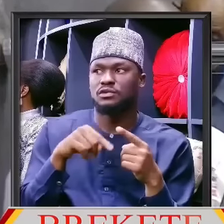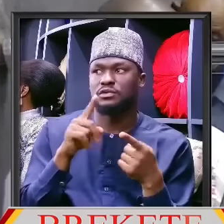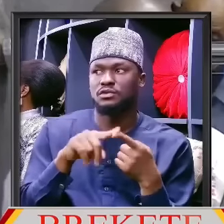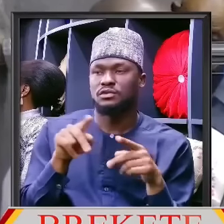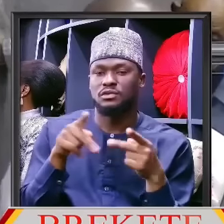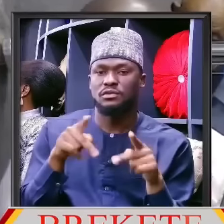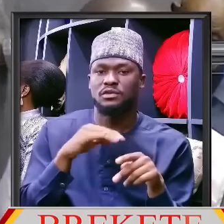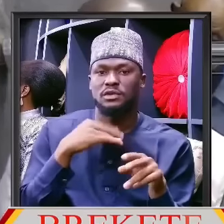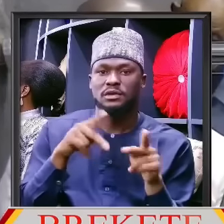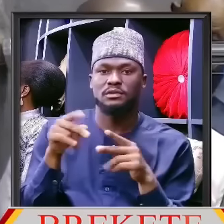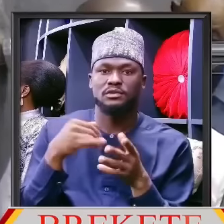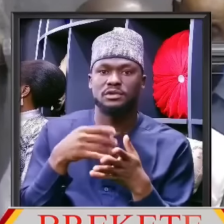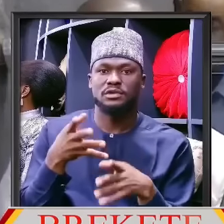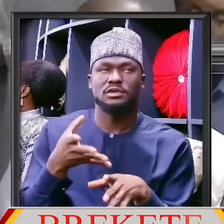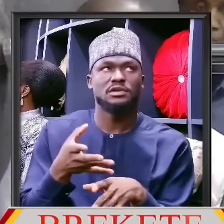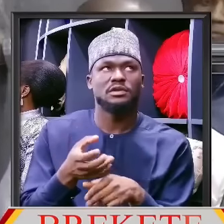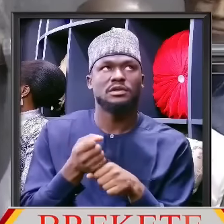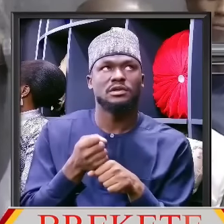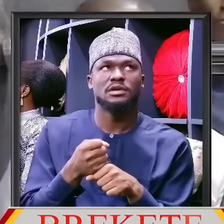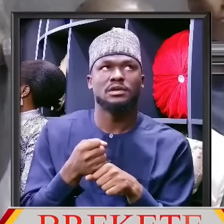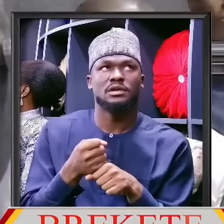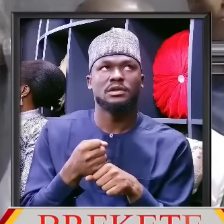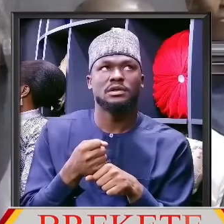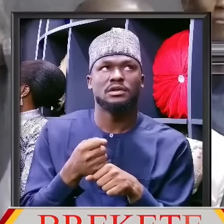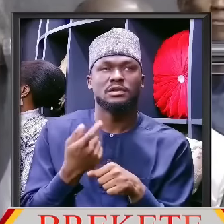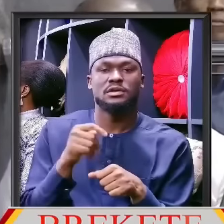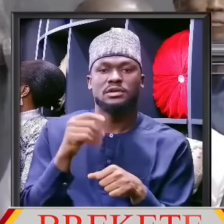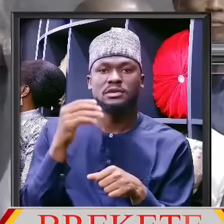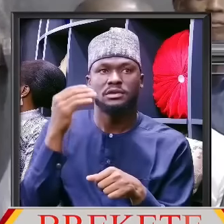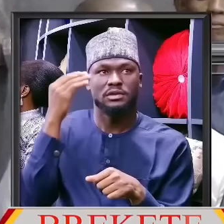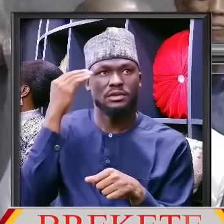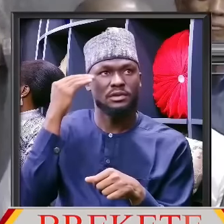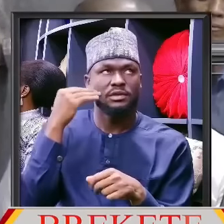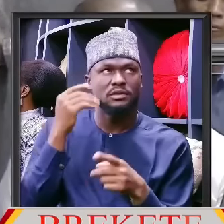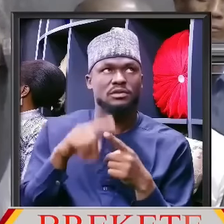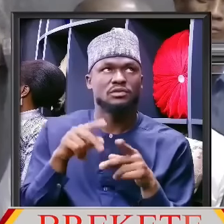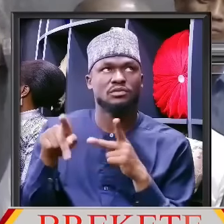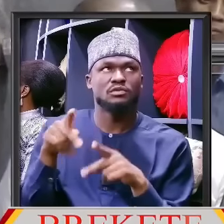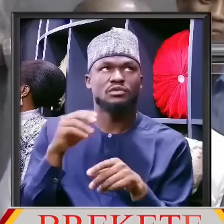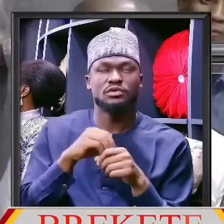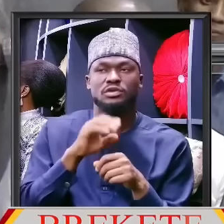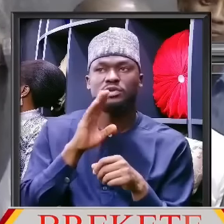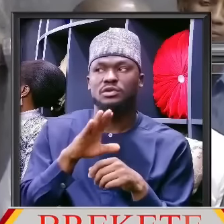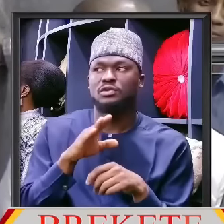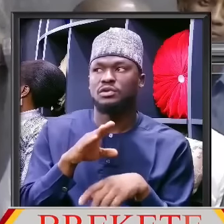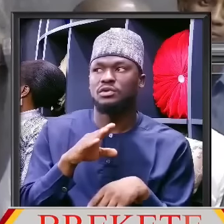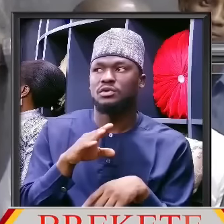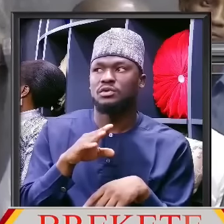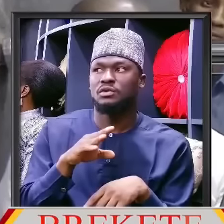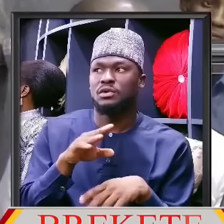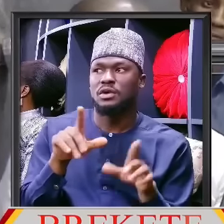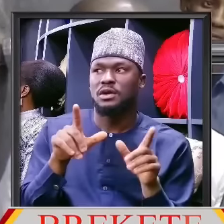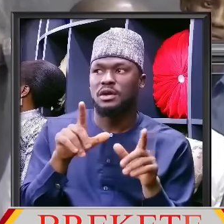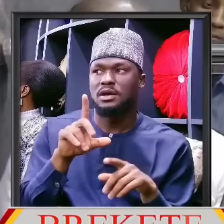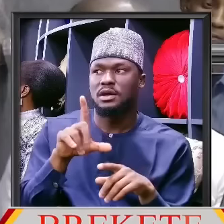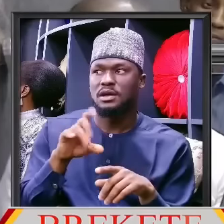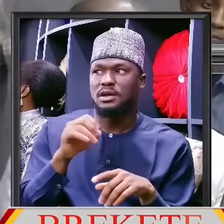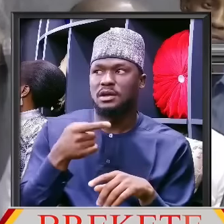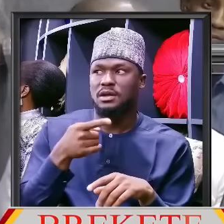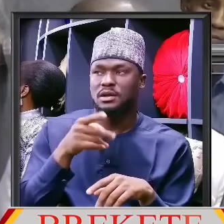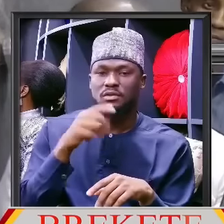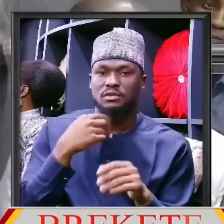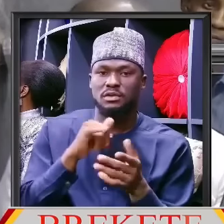I know. I wear them, carry the head of the koi shoe, put them for your toe, match you. You, they scream,